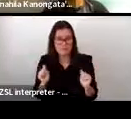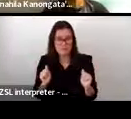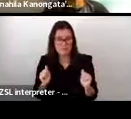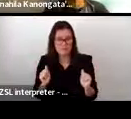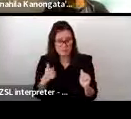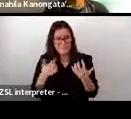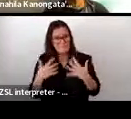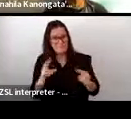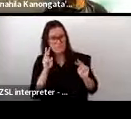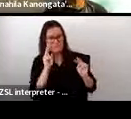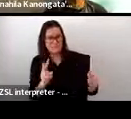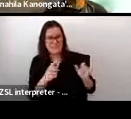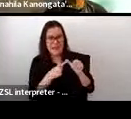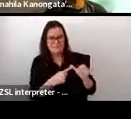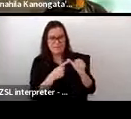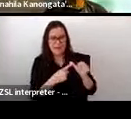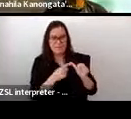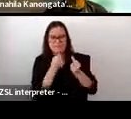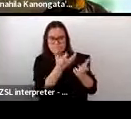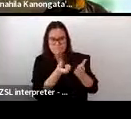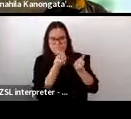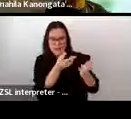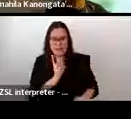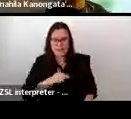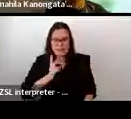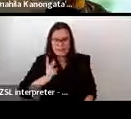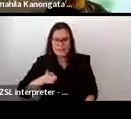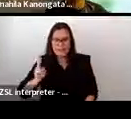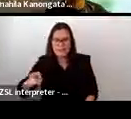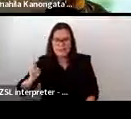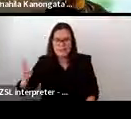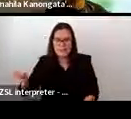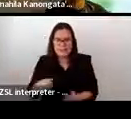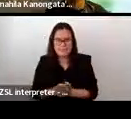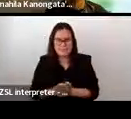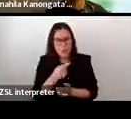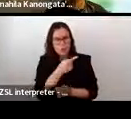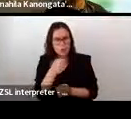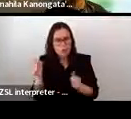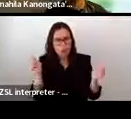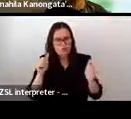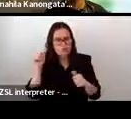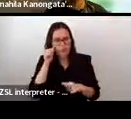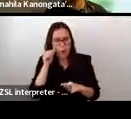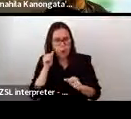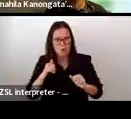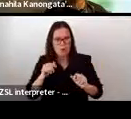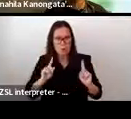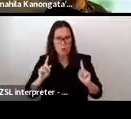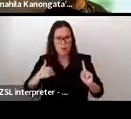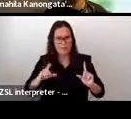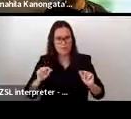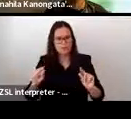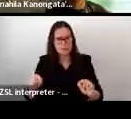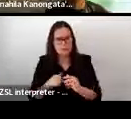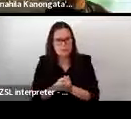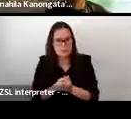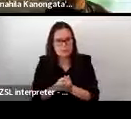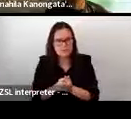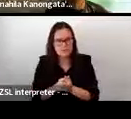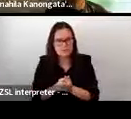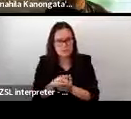bill. You know what is needed. Create an explicit duty to remove and prevent disability